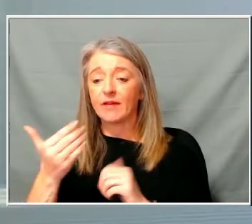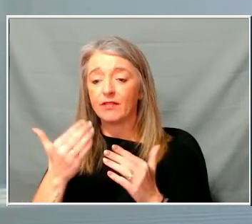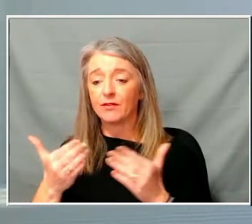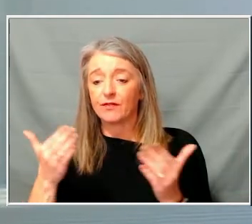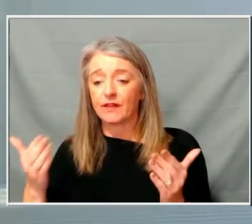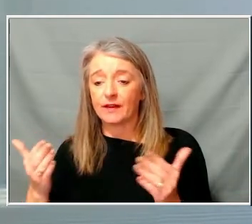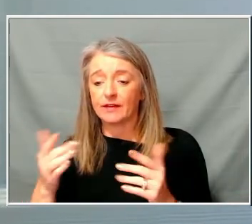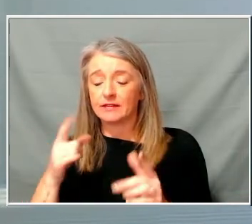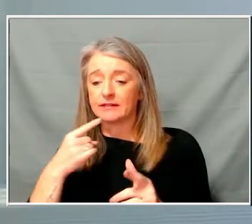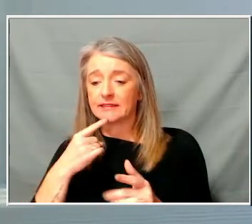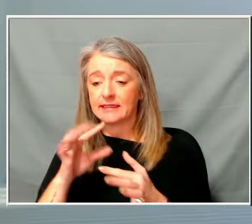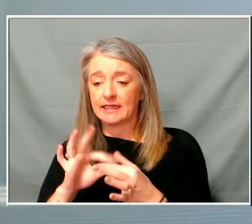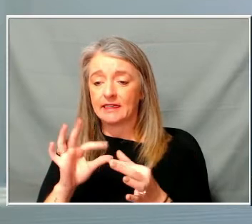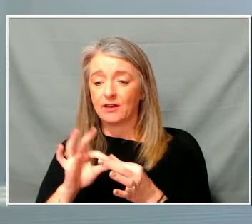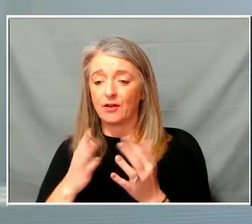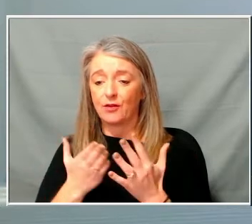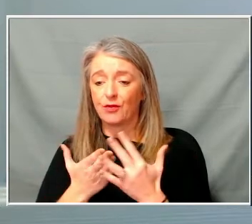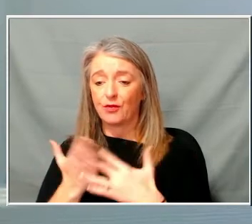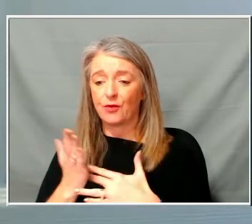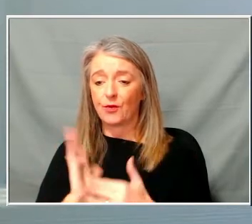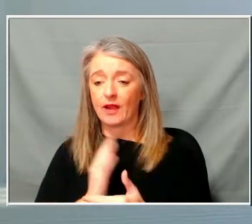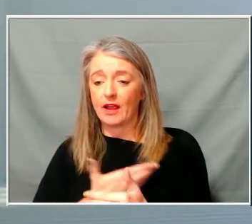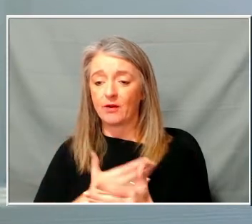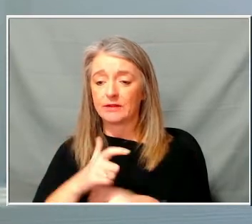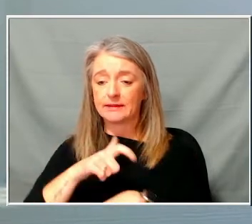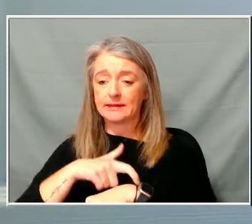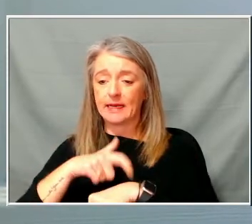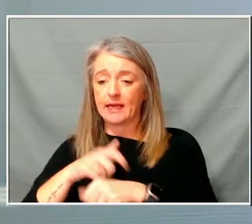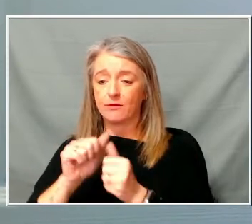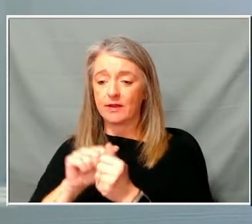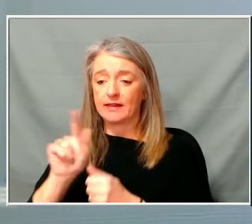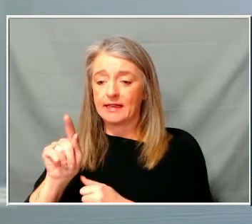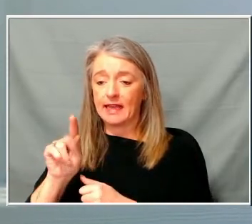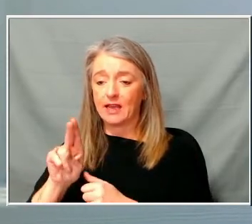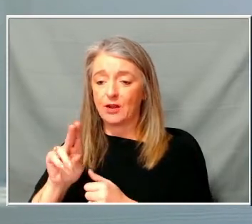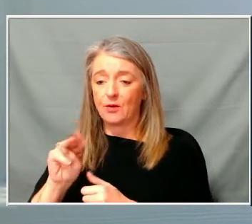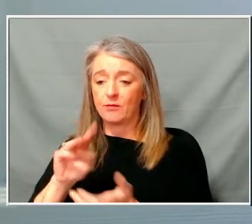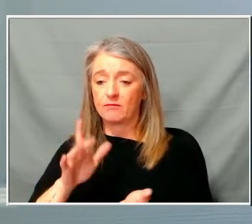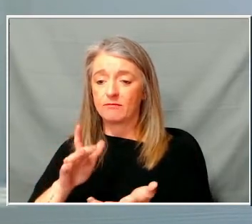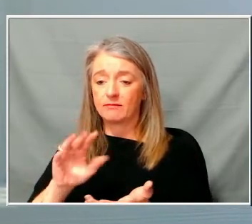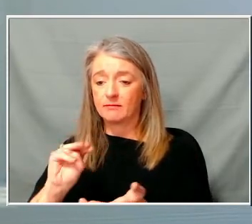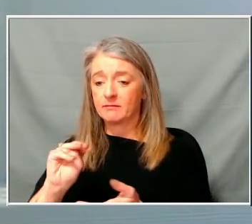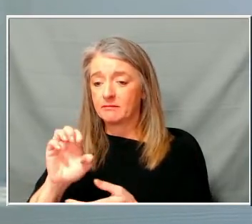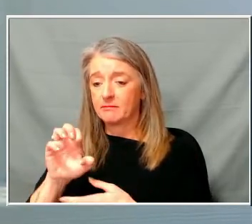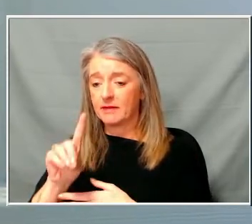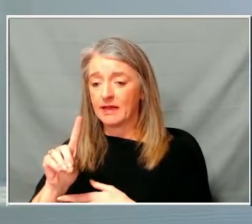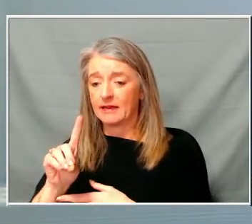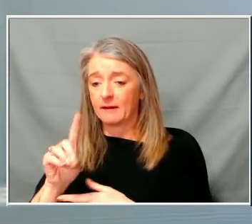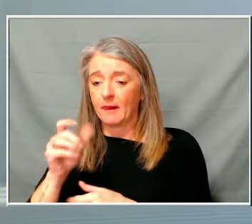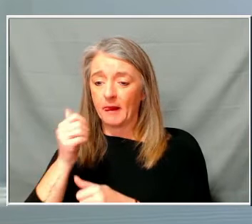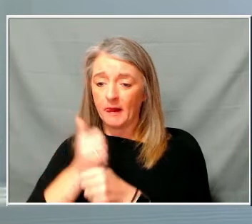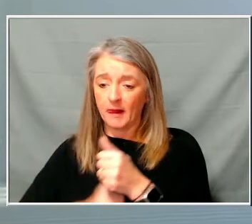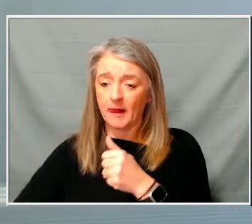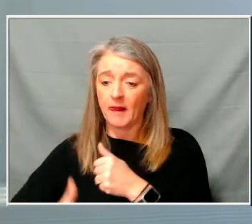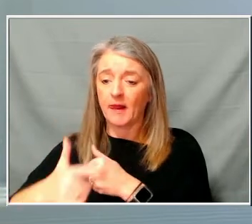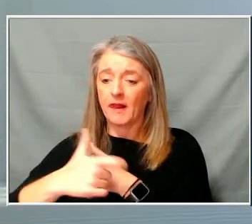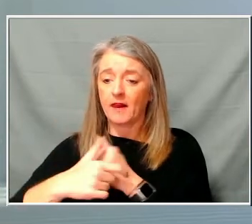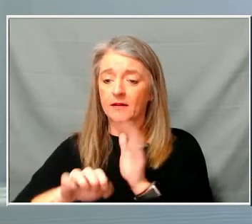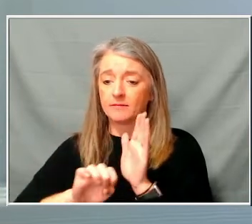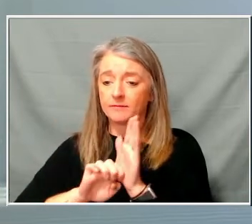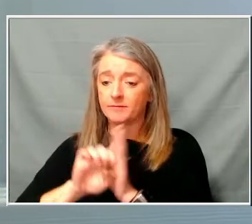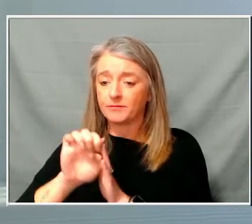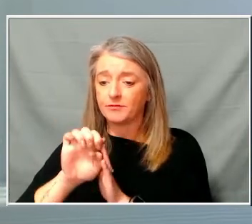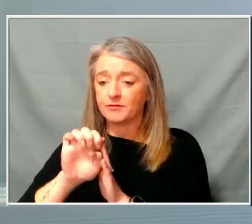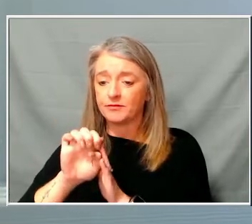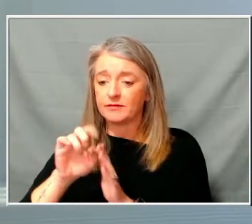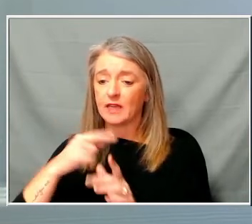was, throughout our time with KU Med, every time we got off an elevator, and we